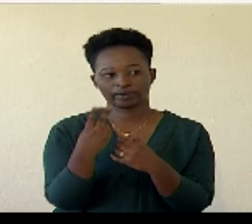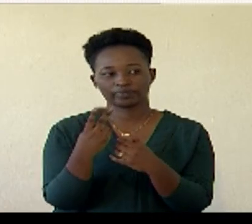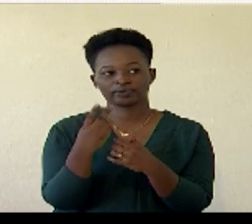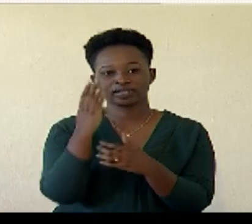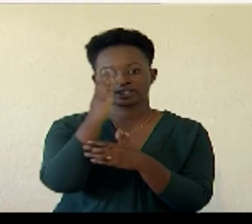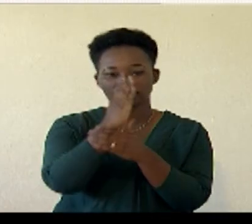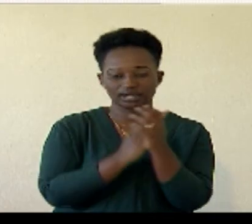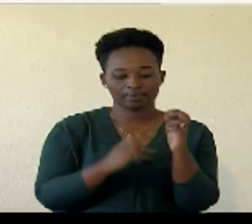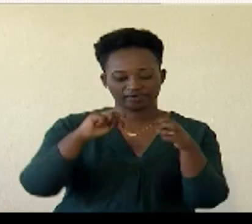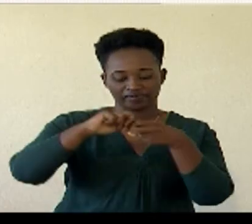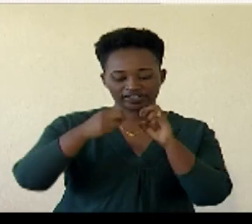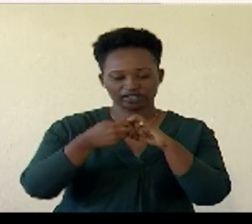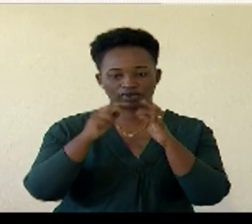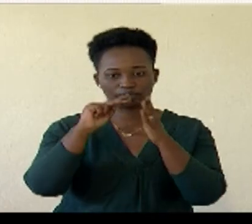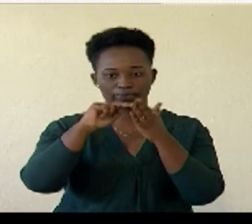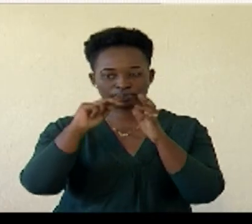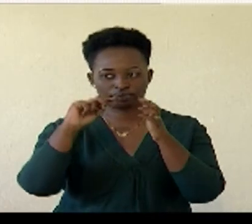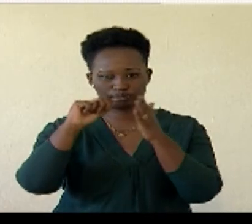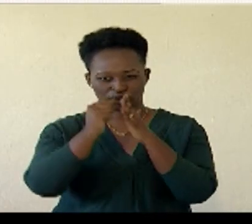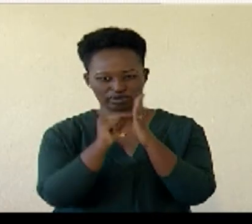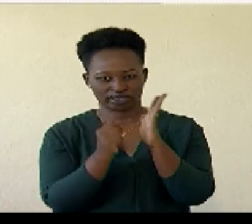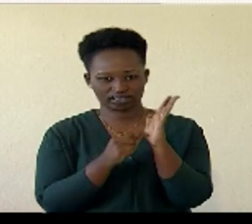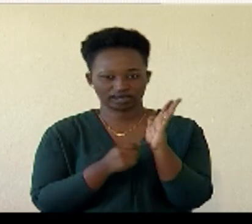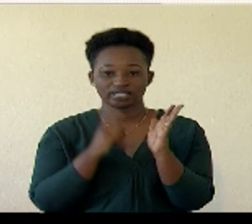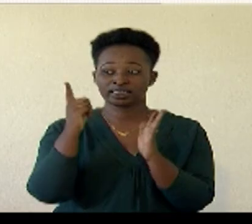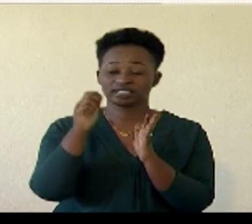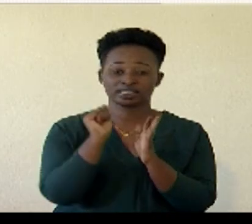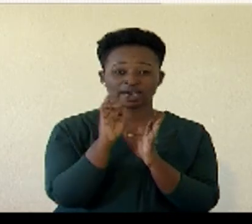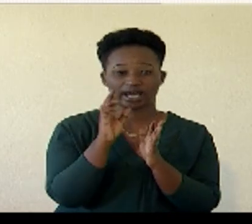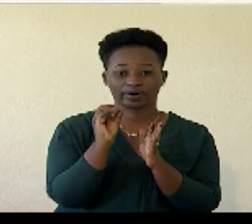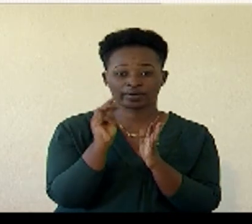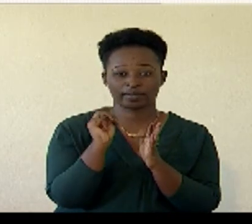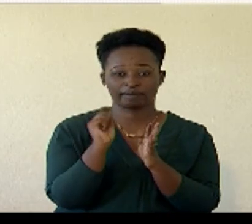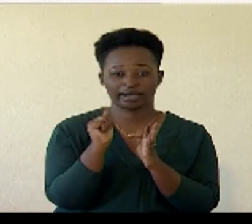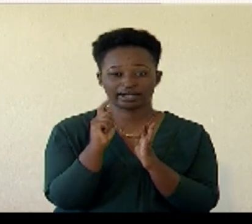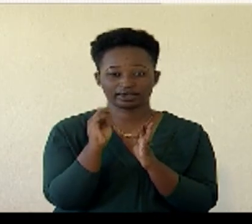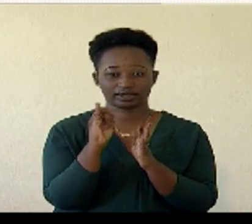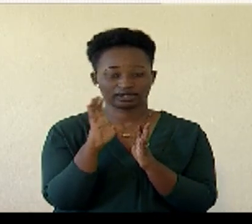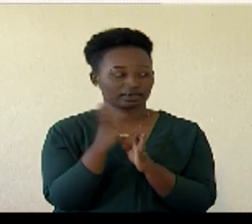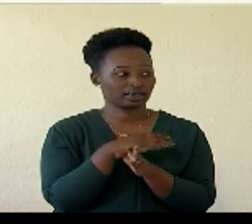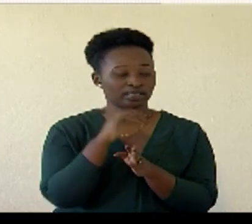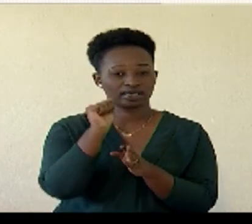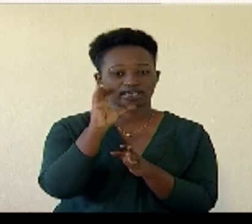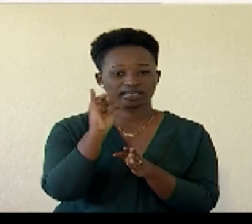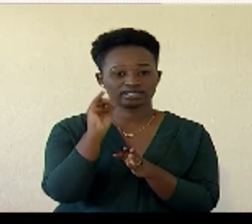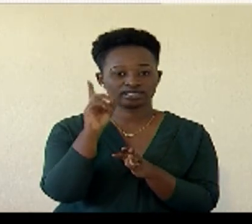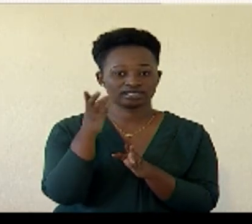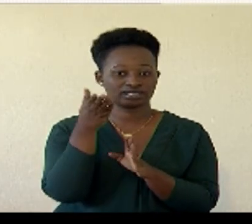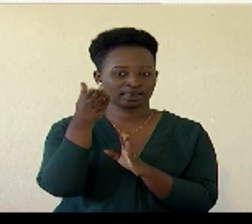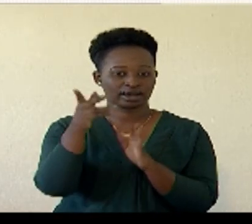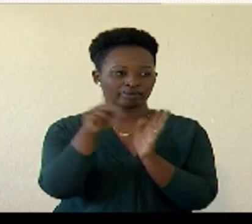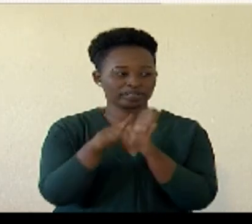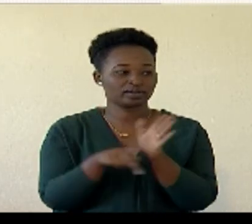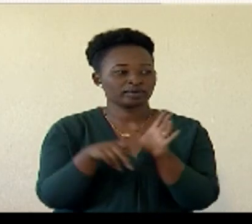of the physical properties. So these aromatic acids are crystalline solids. They exist as